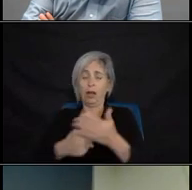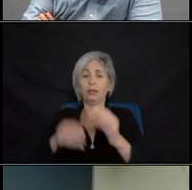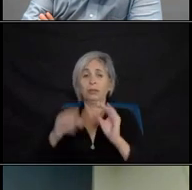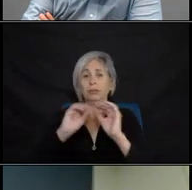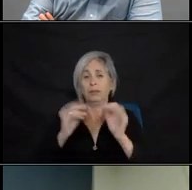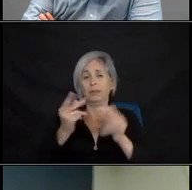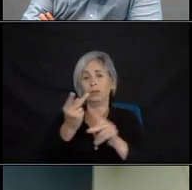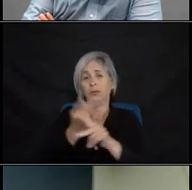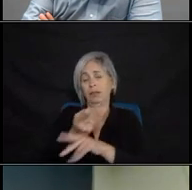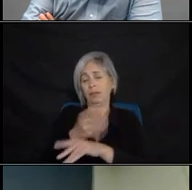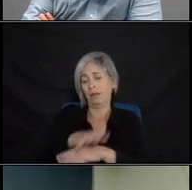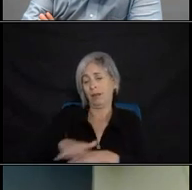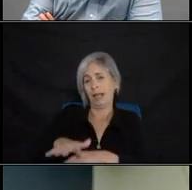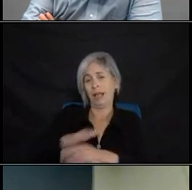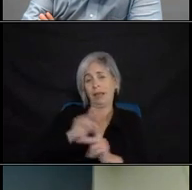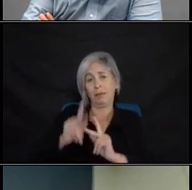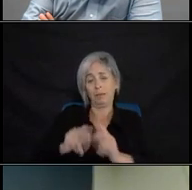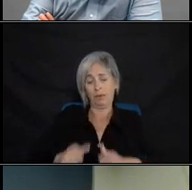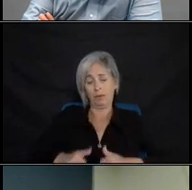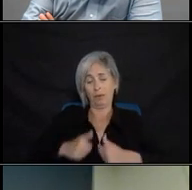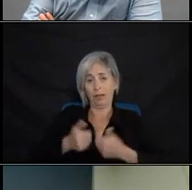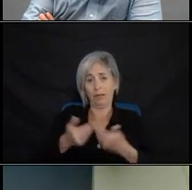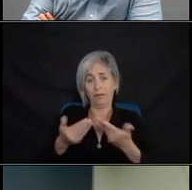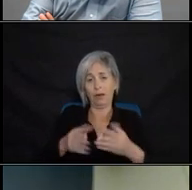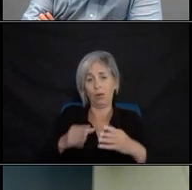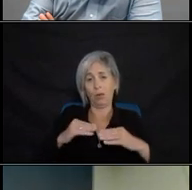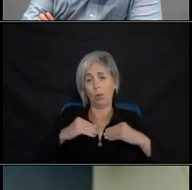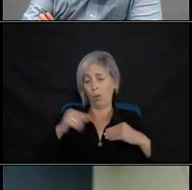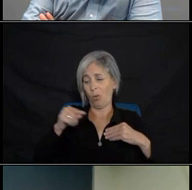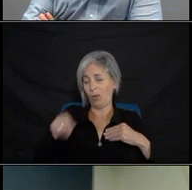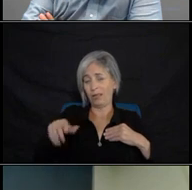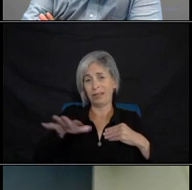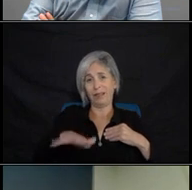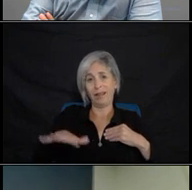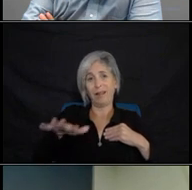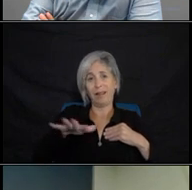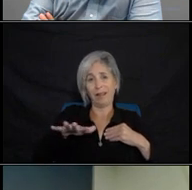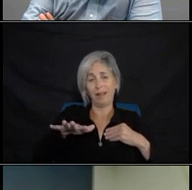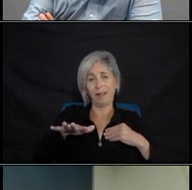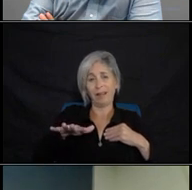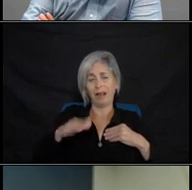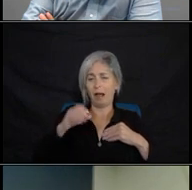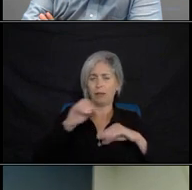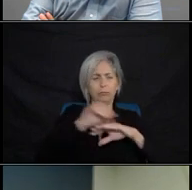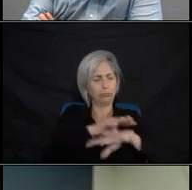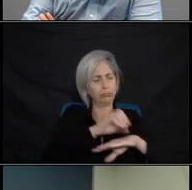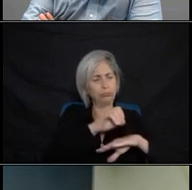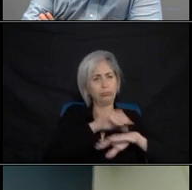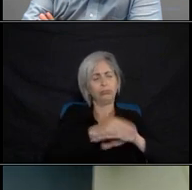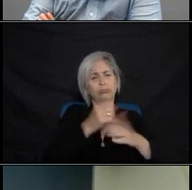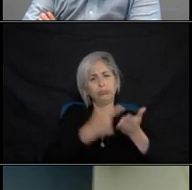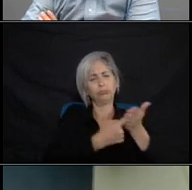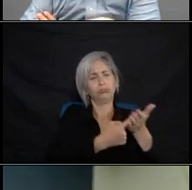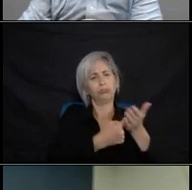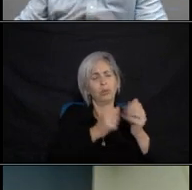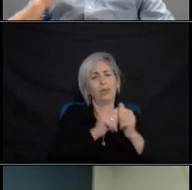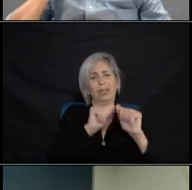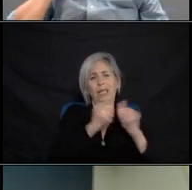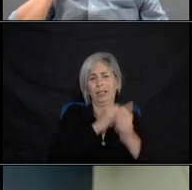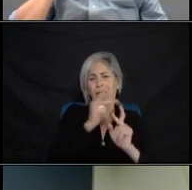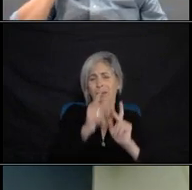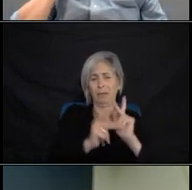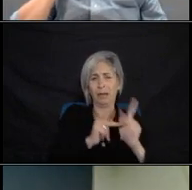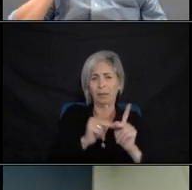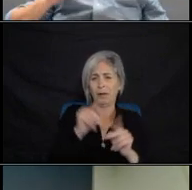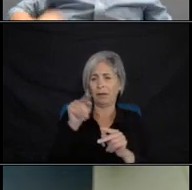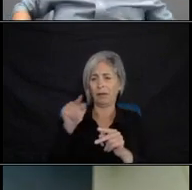land. The residents of Boynton Beach own it. Also, after consulting with agency people, I believe that Pulte Homes